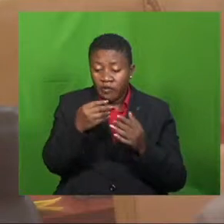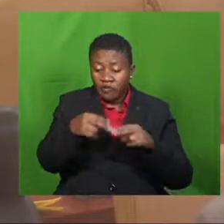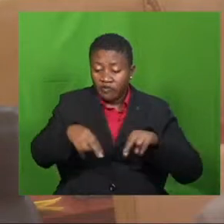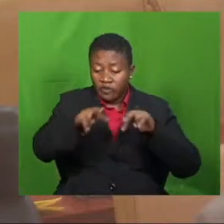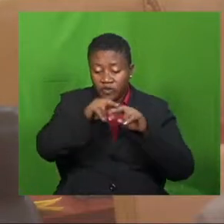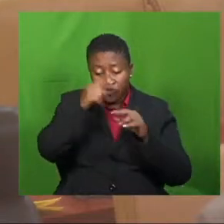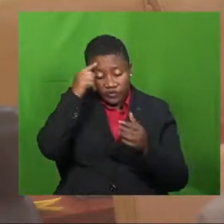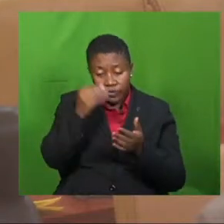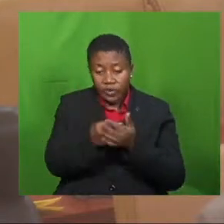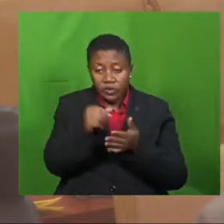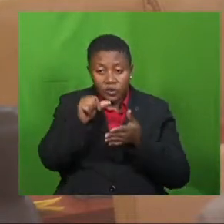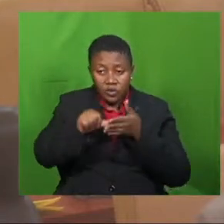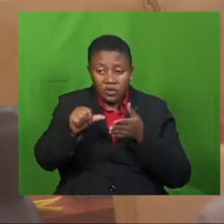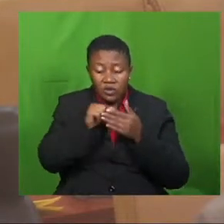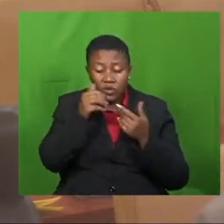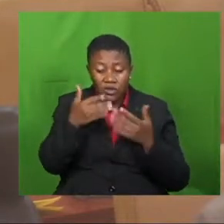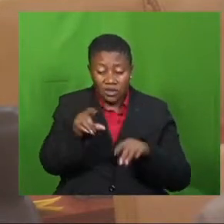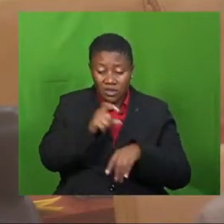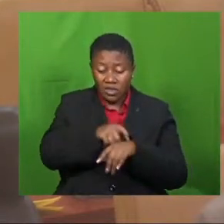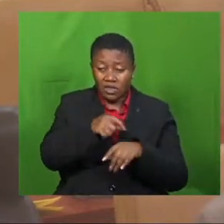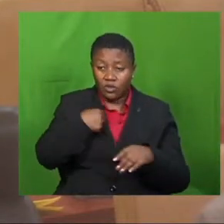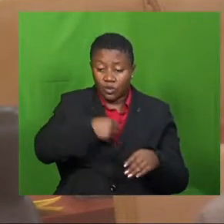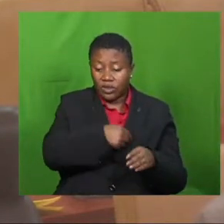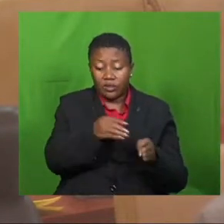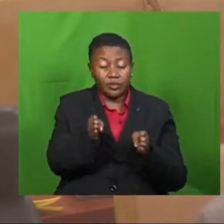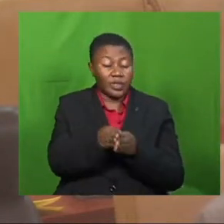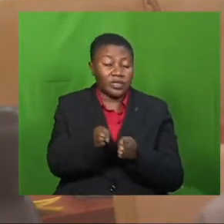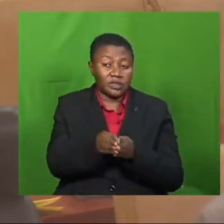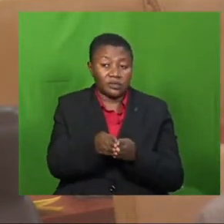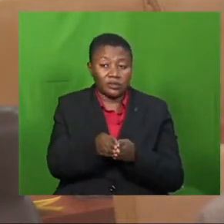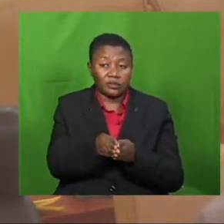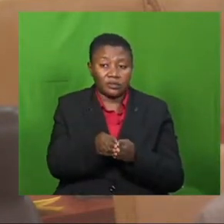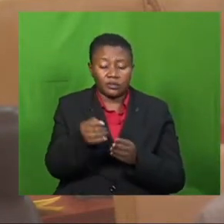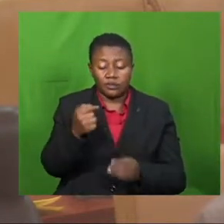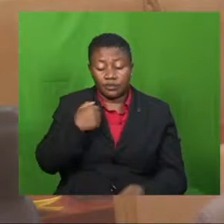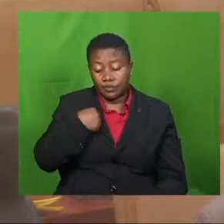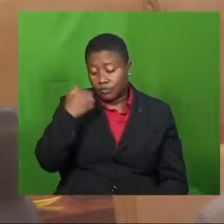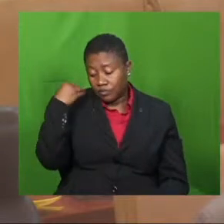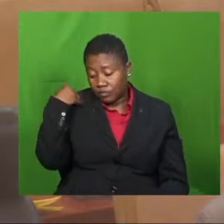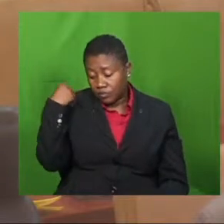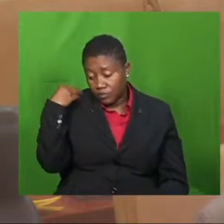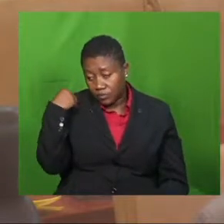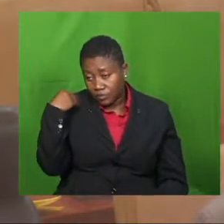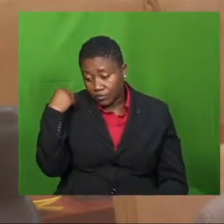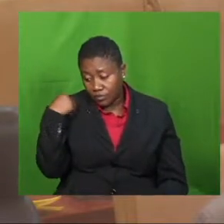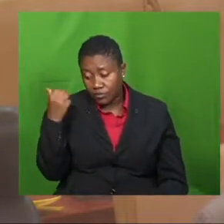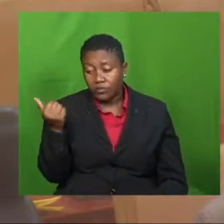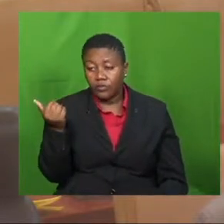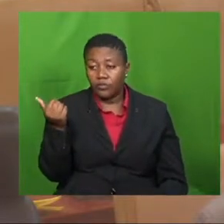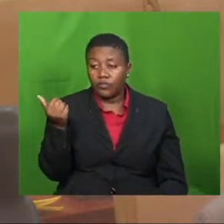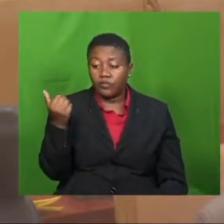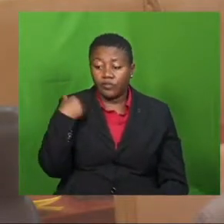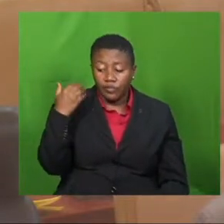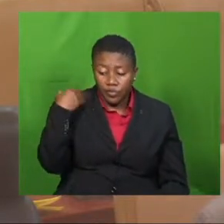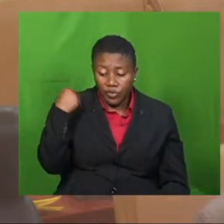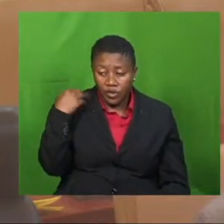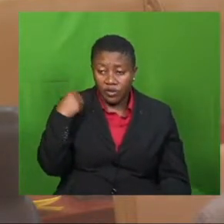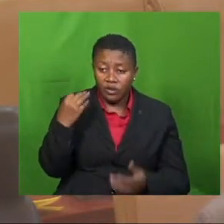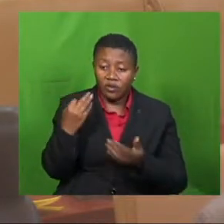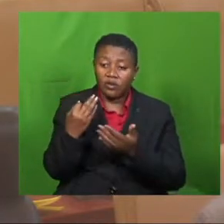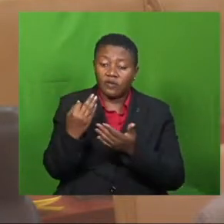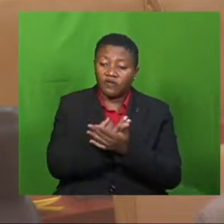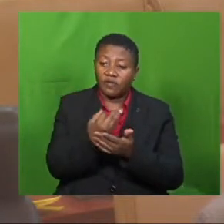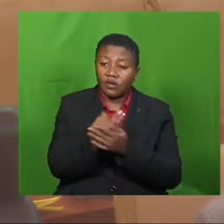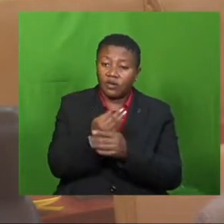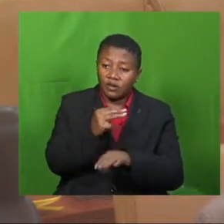we held this meeting. I drew the attention of the Finance Ministry and the Ministry of Works and Housing